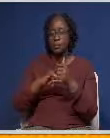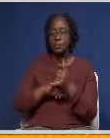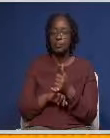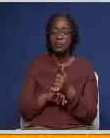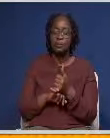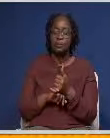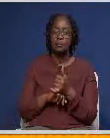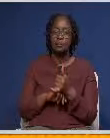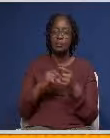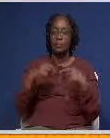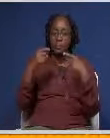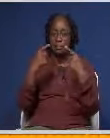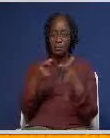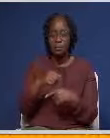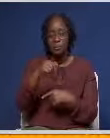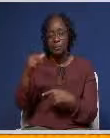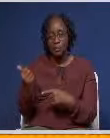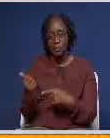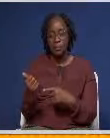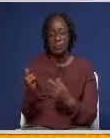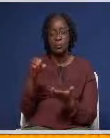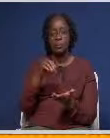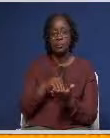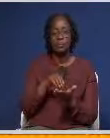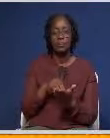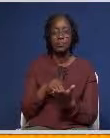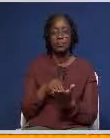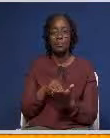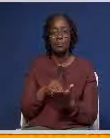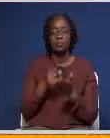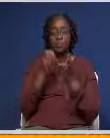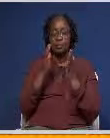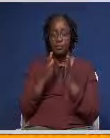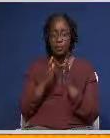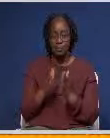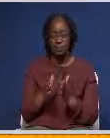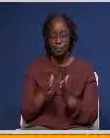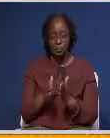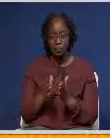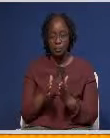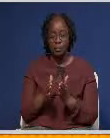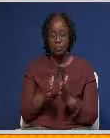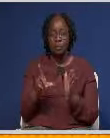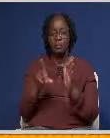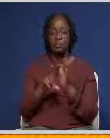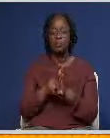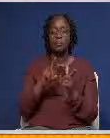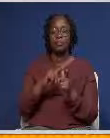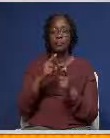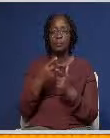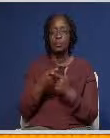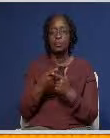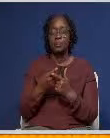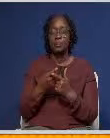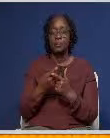marriage, succession, and other matters that are of personal nature in the definition of law, then the